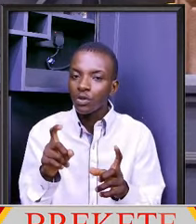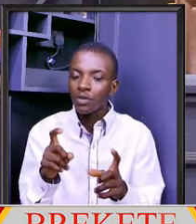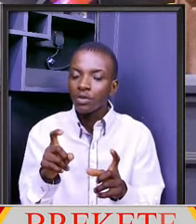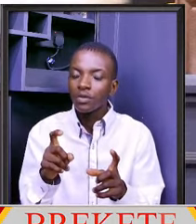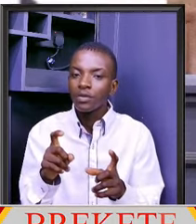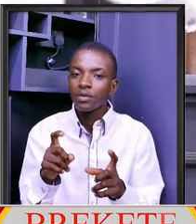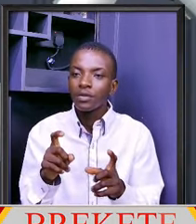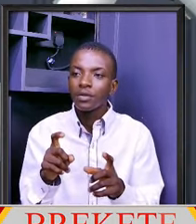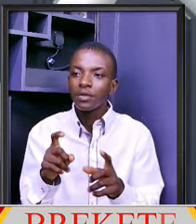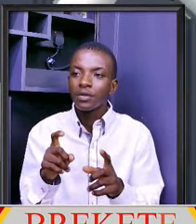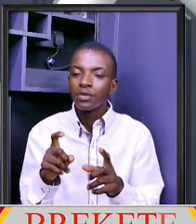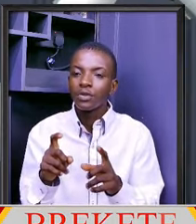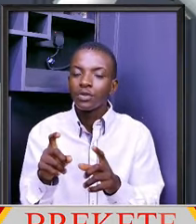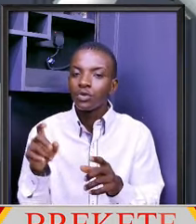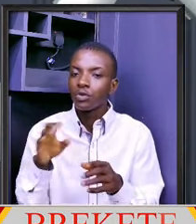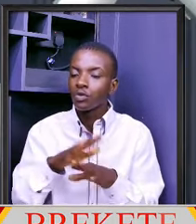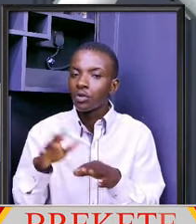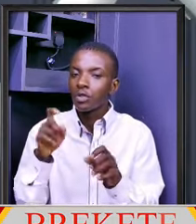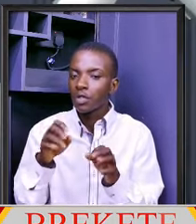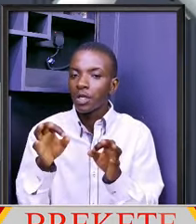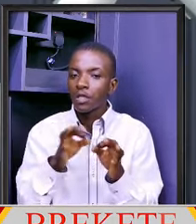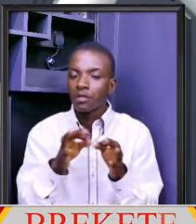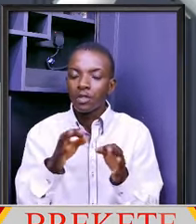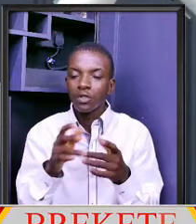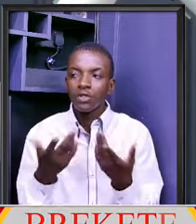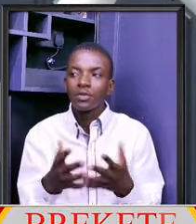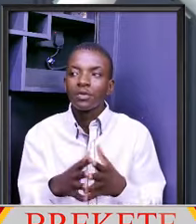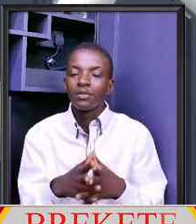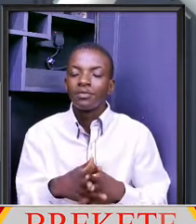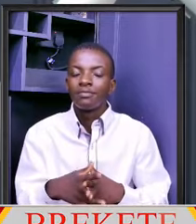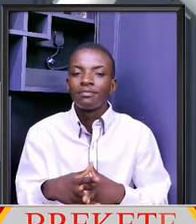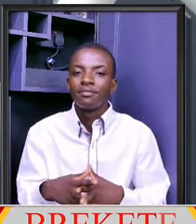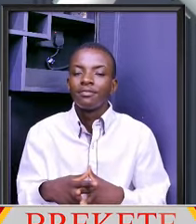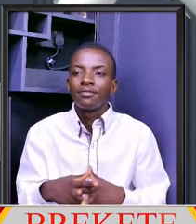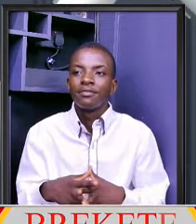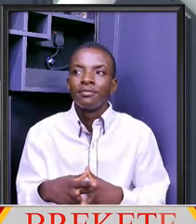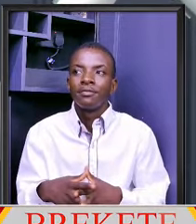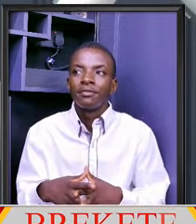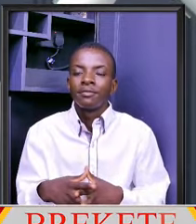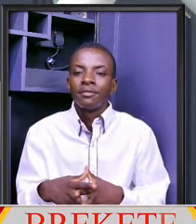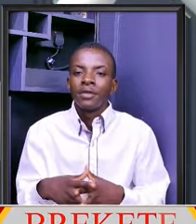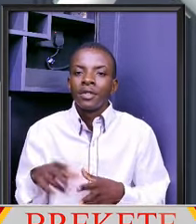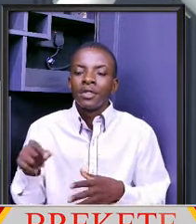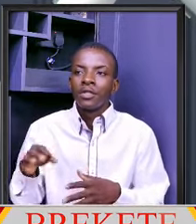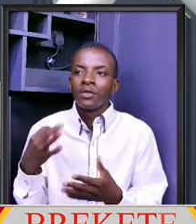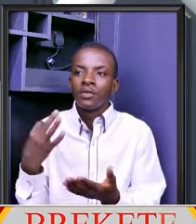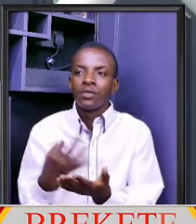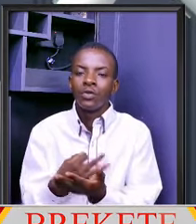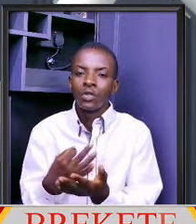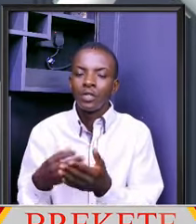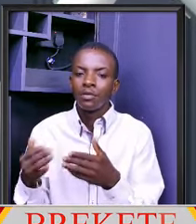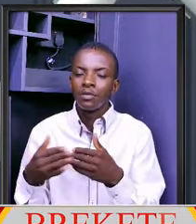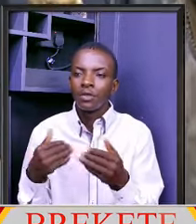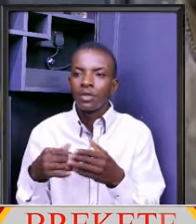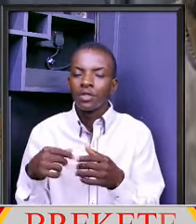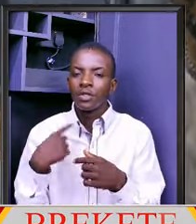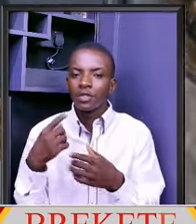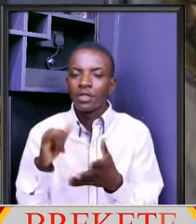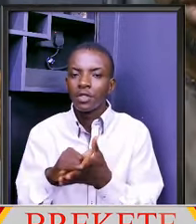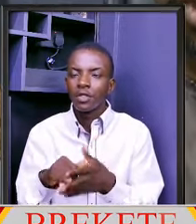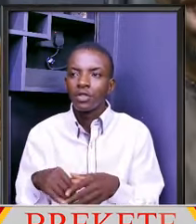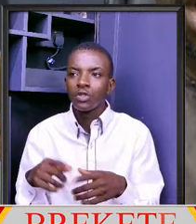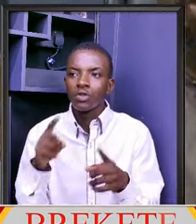know go require explanation. Yes, sir. I know go require explanation. Okay. This Fulani case, I say make